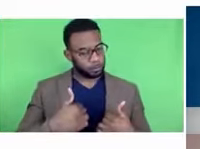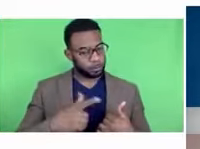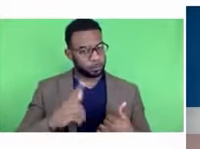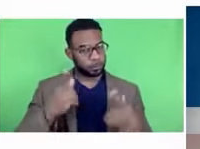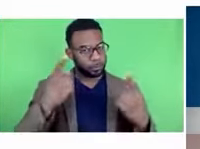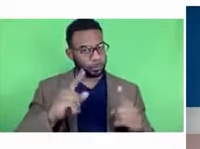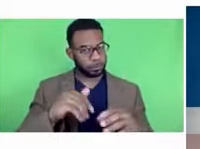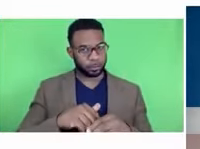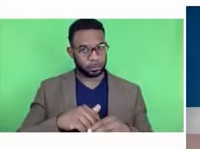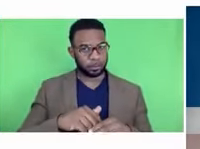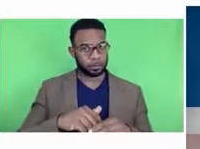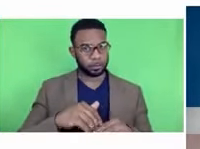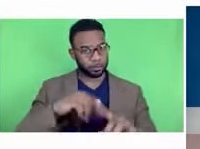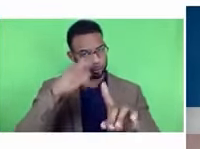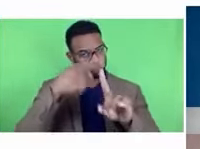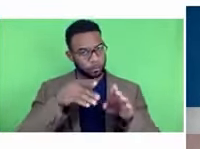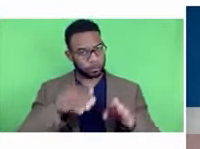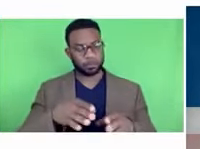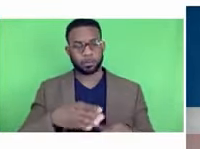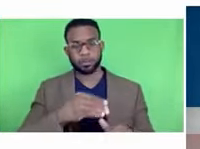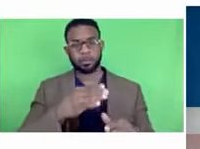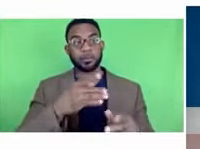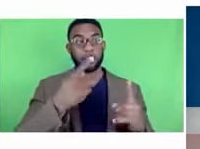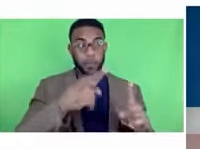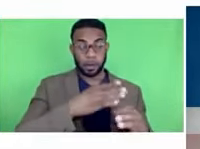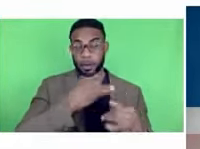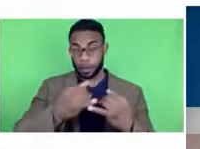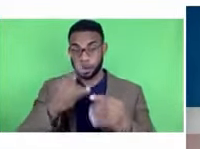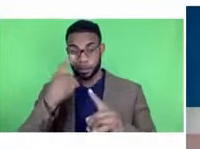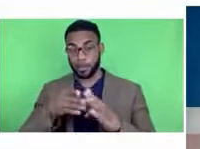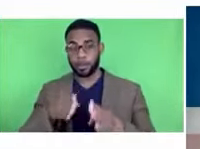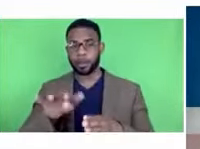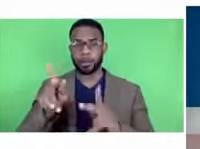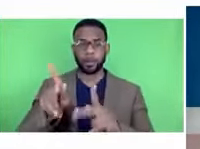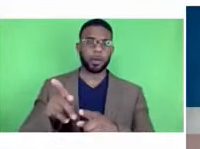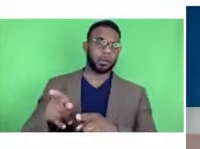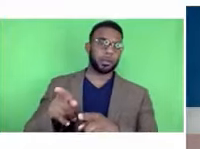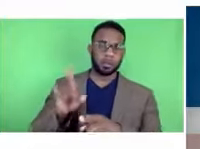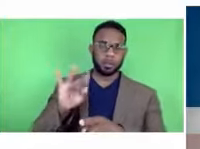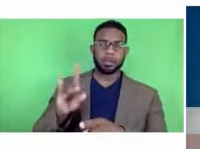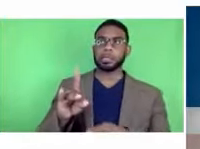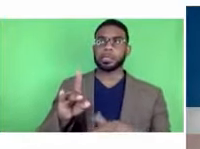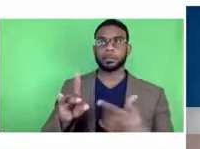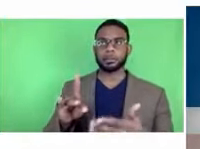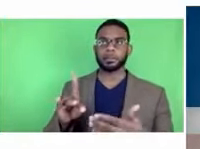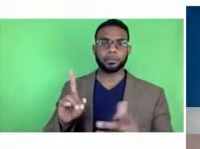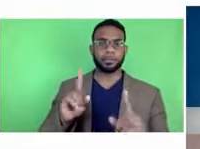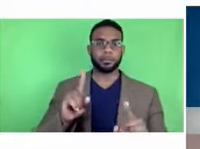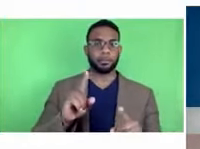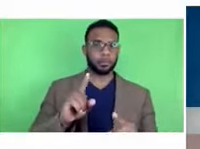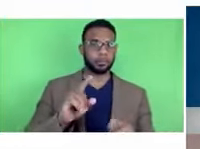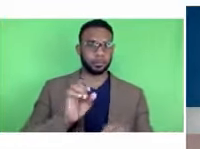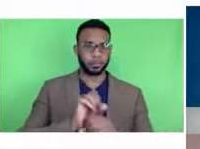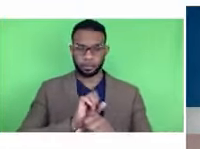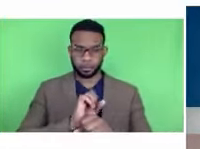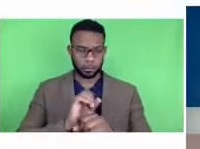and ended in a positive way. So this person, you know, did obtain a job at a very busy and